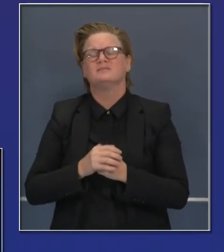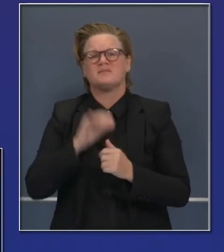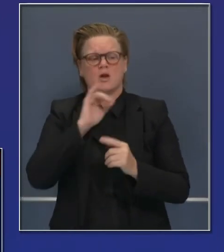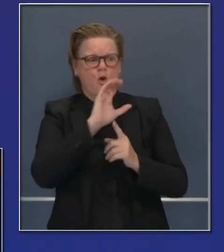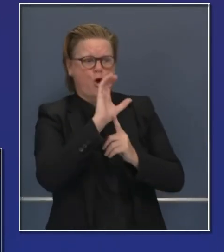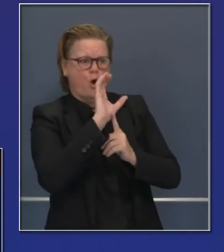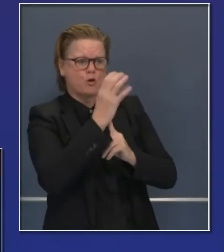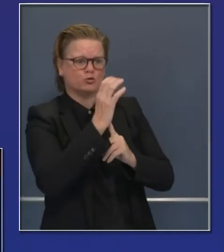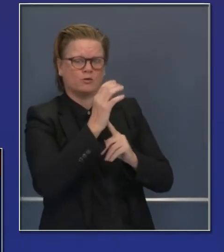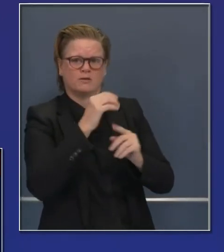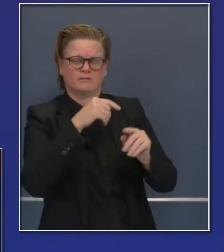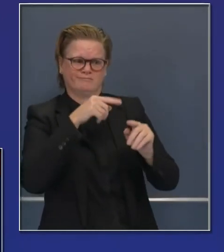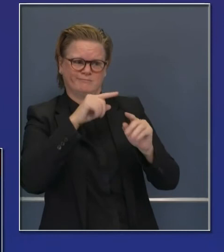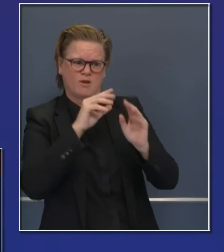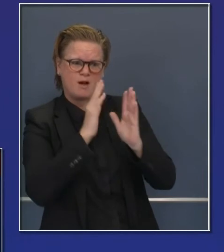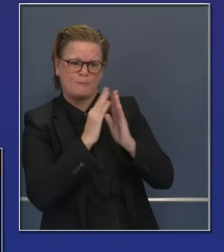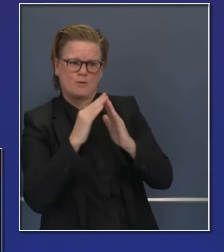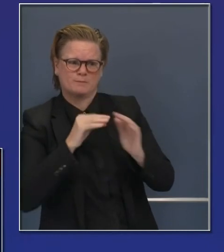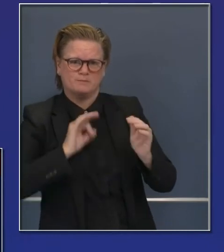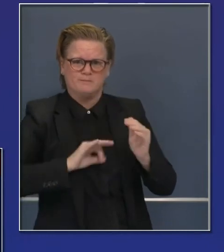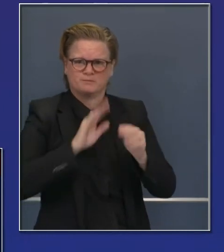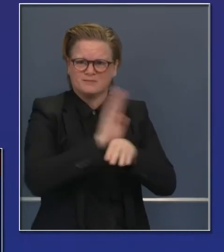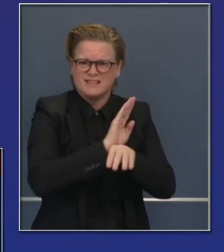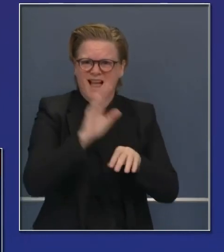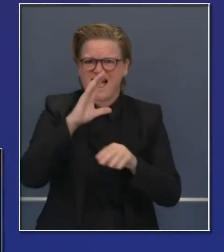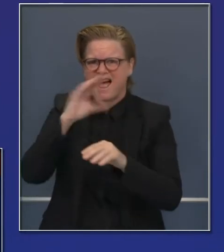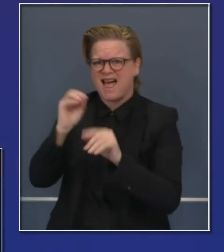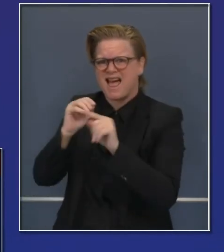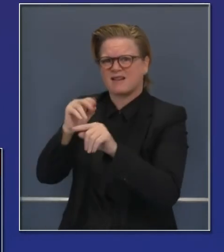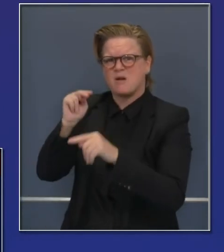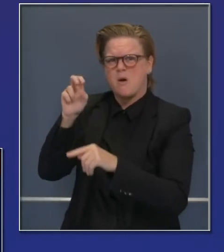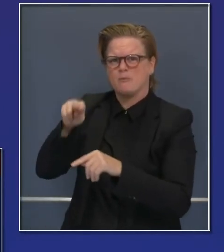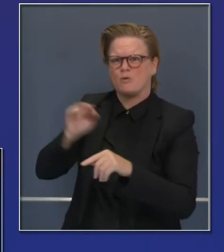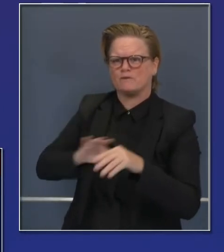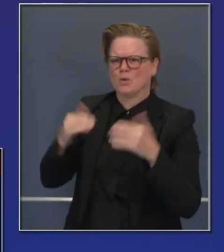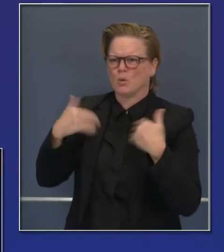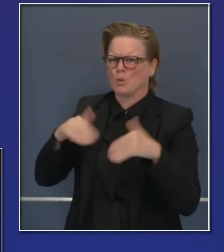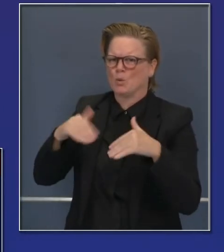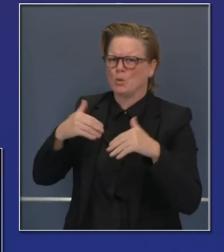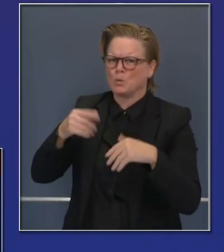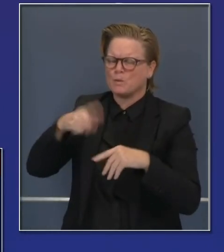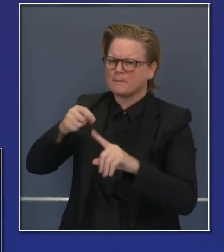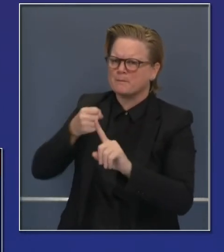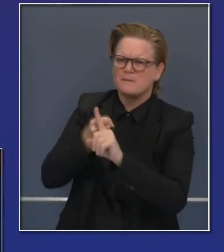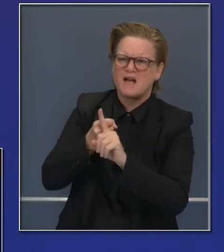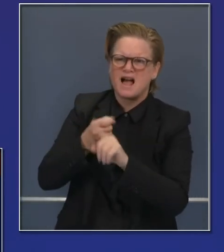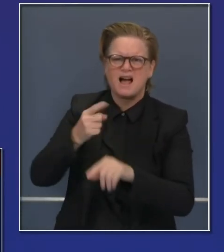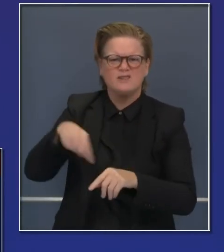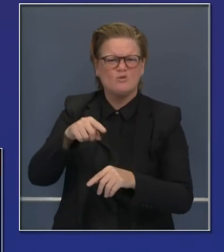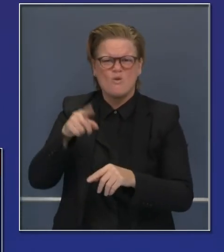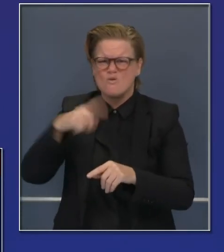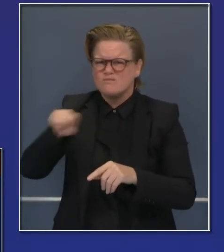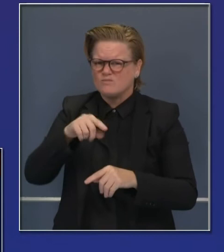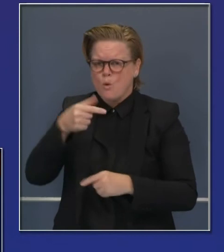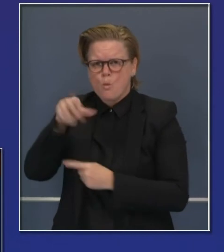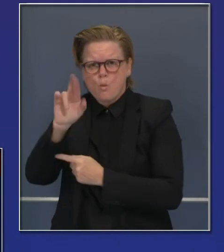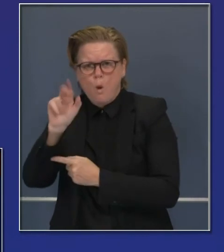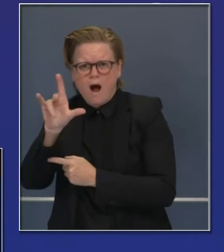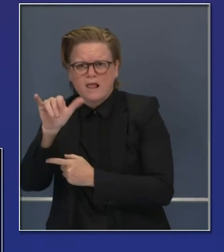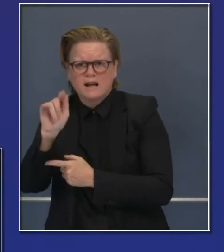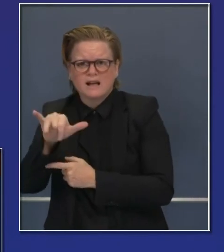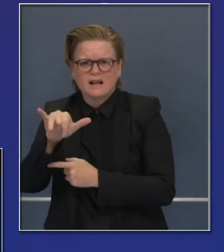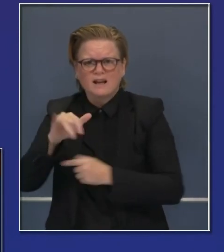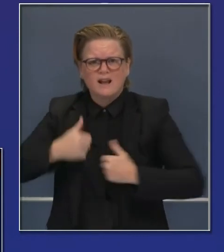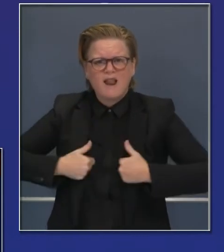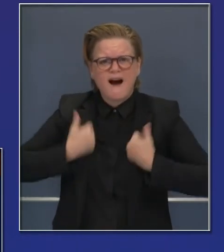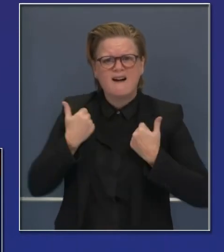of what makes life worth living, meaning what makes our quality of life so special here in the state of California. And they need